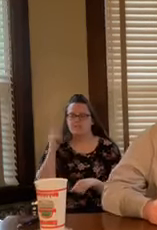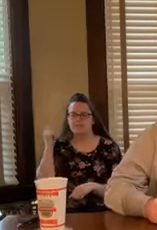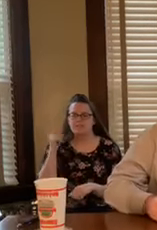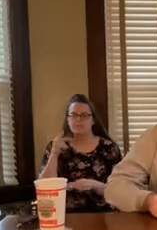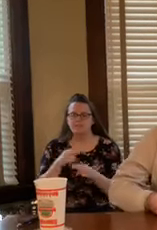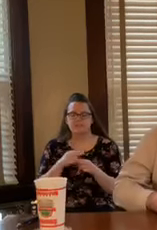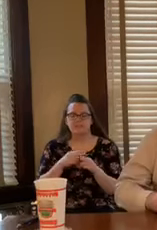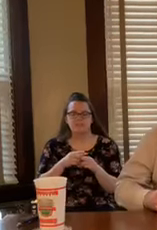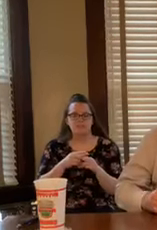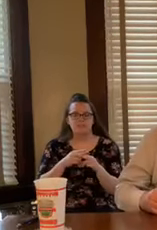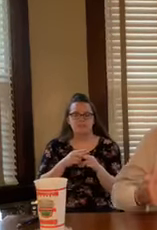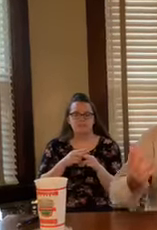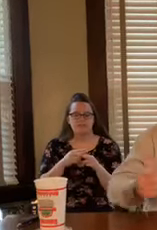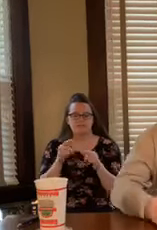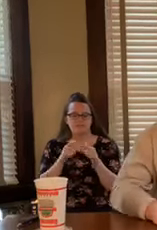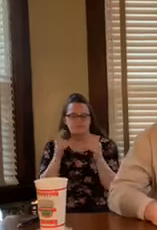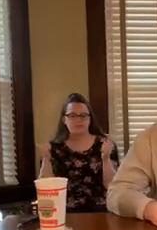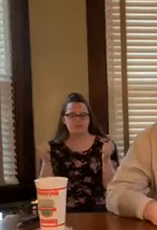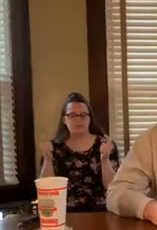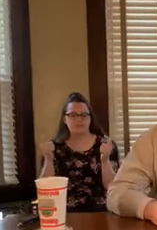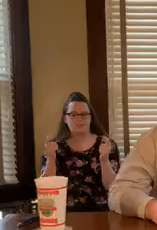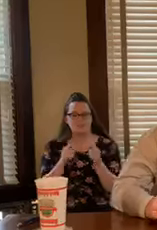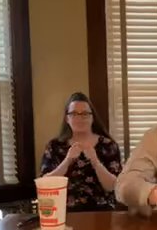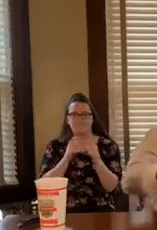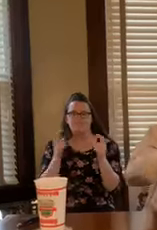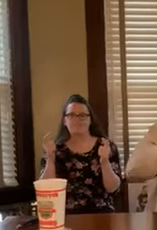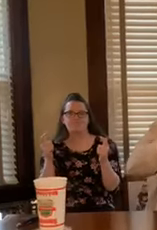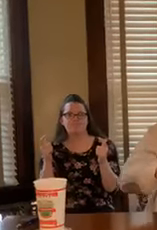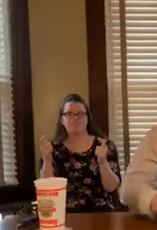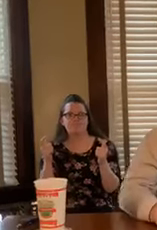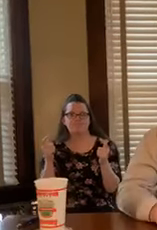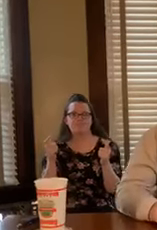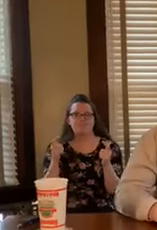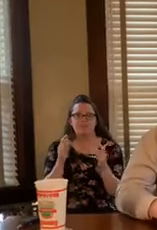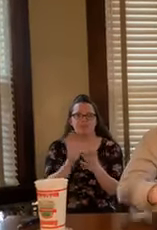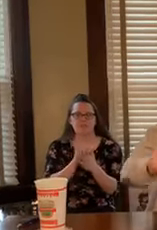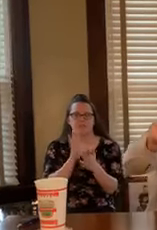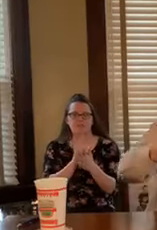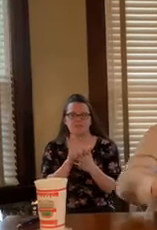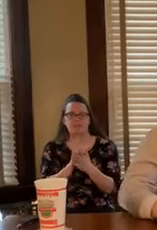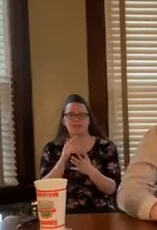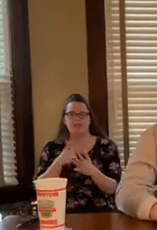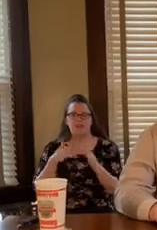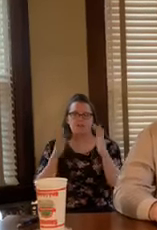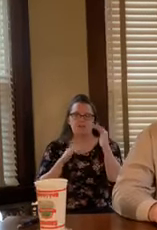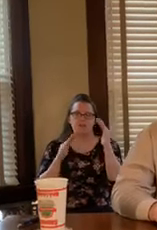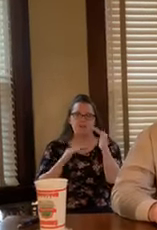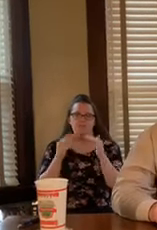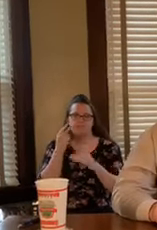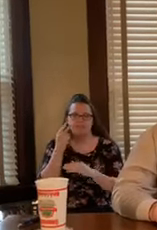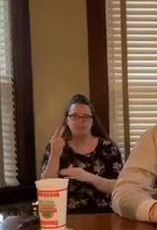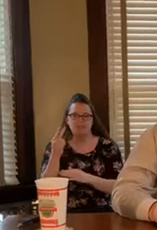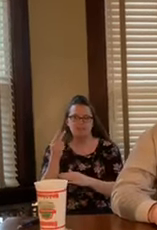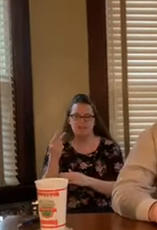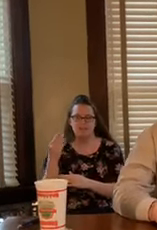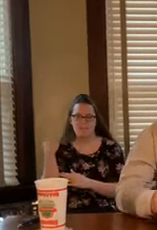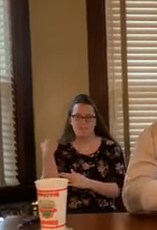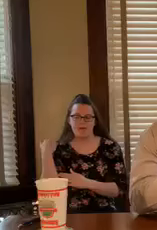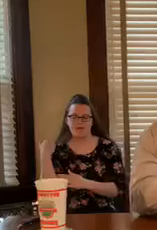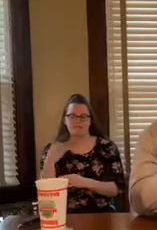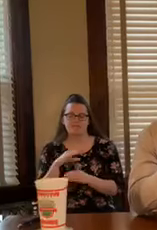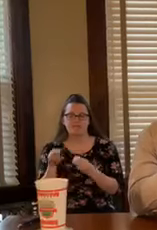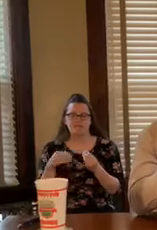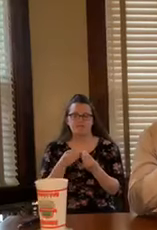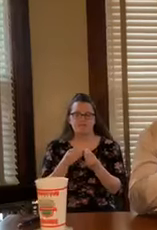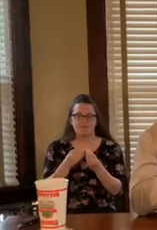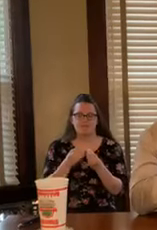and He's greatly to be praised. We do it every week. We're going to do it again. They're sneaking underneath the camera. I hope you can see their backs as they're trying to sneak out of the studio.